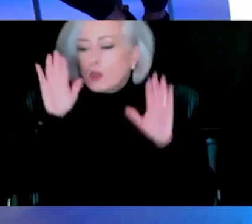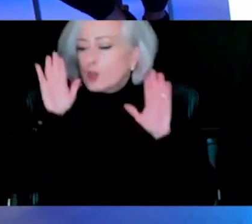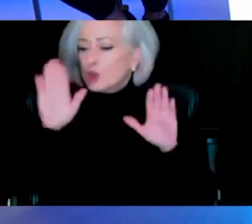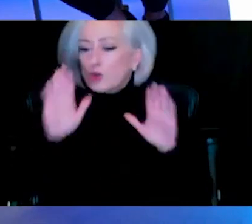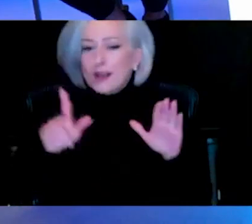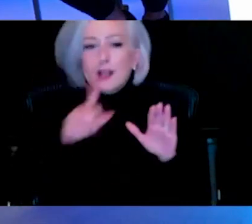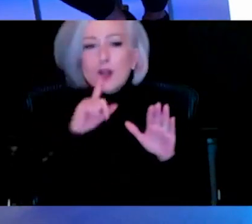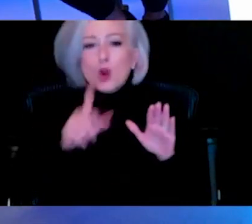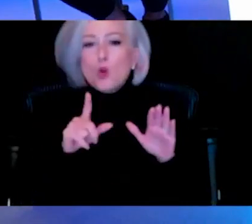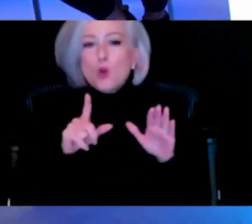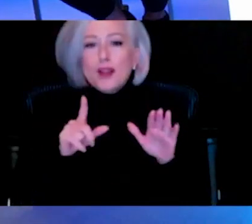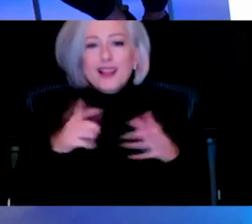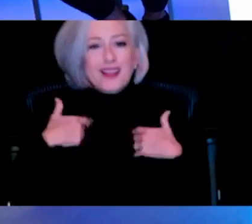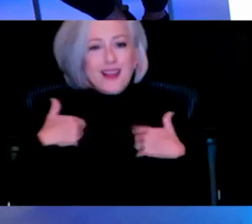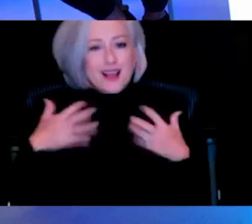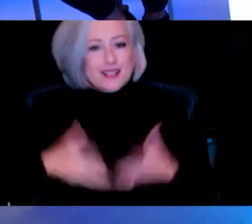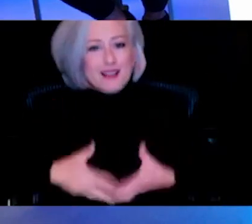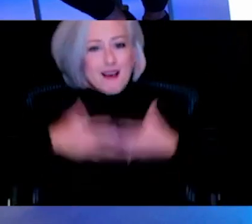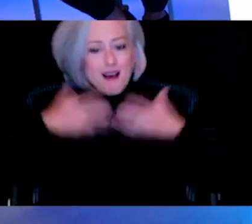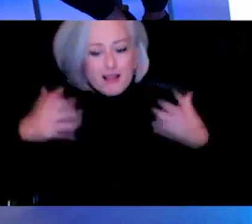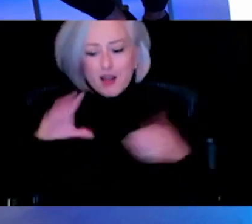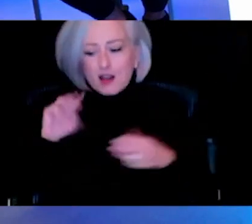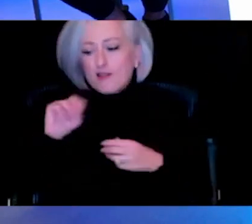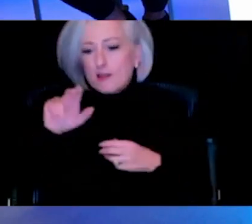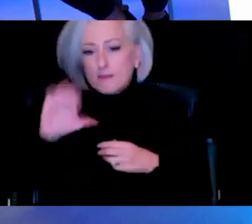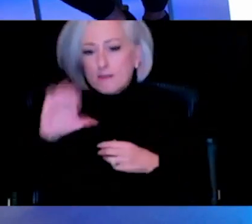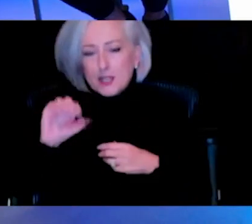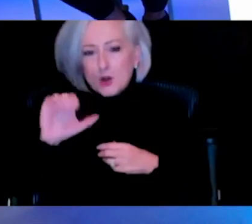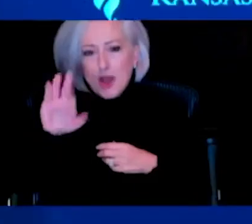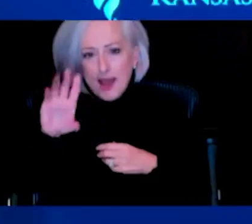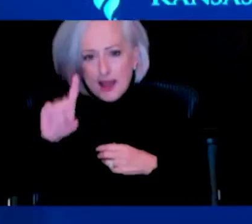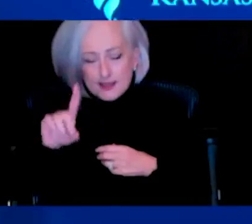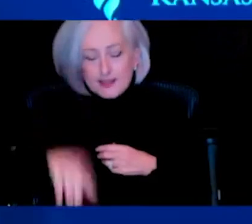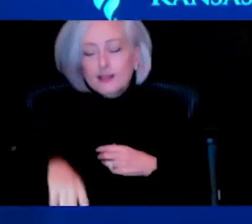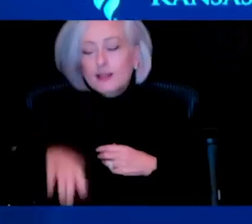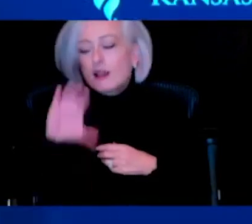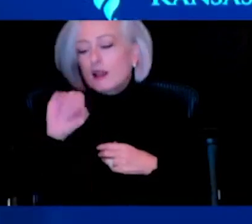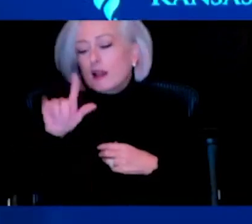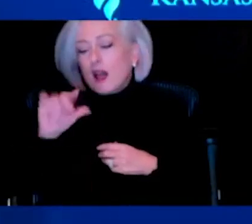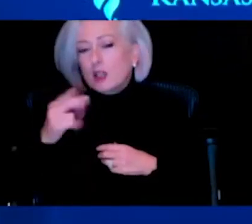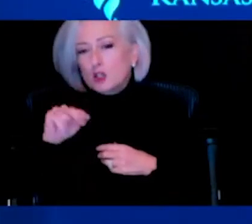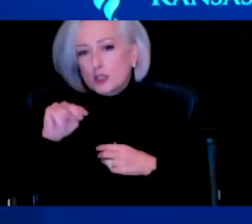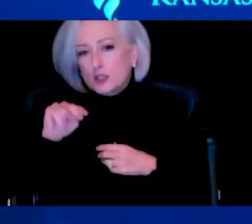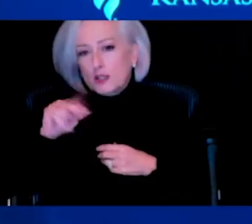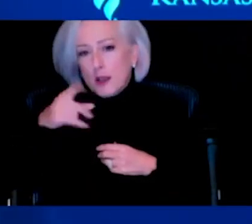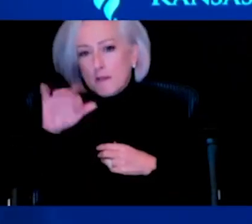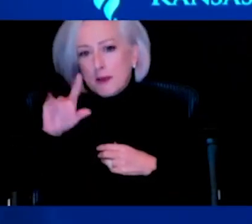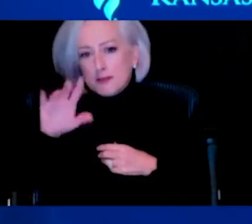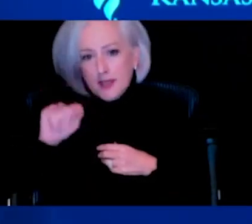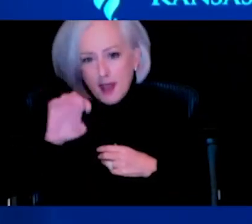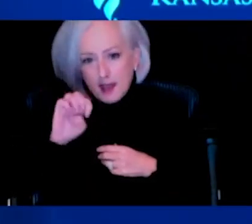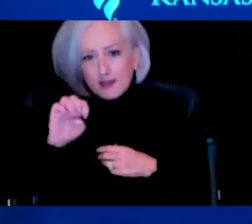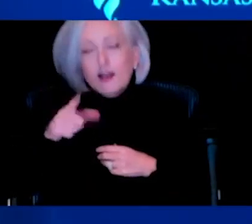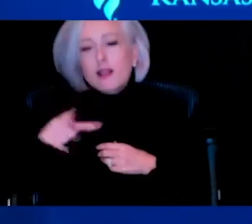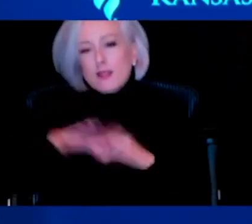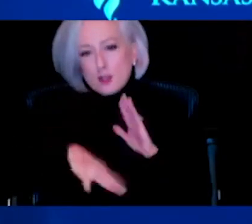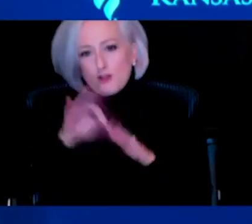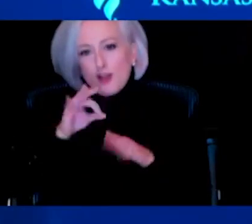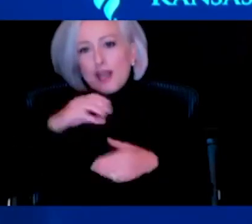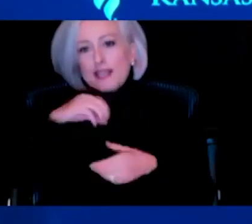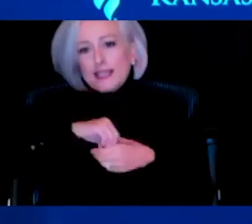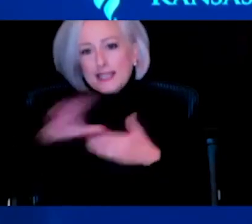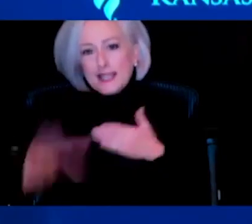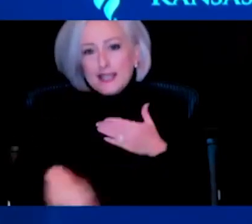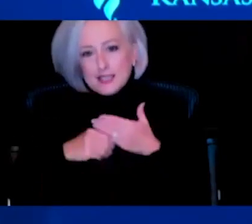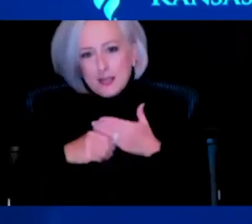those, amino acids and collagen peptides that you find in those supplements, and it's just kind of